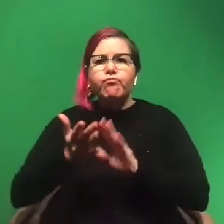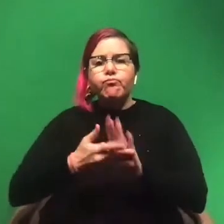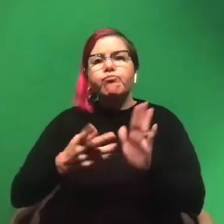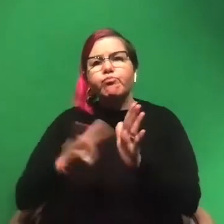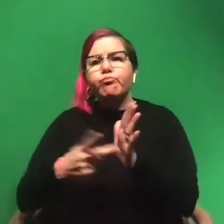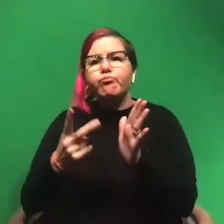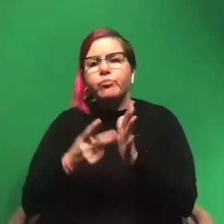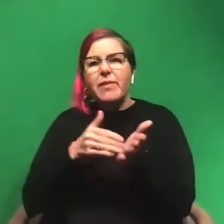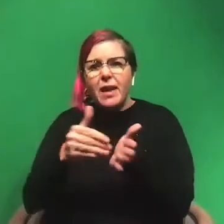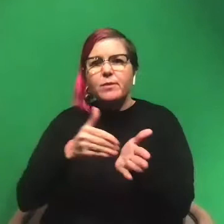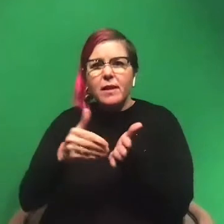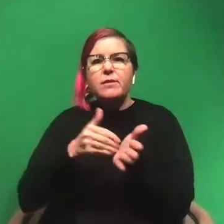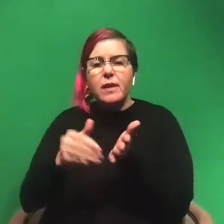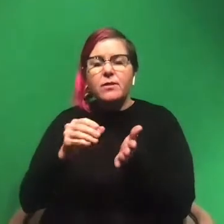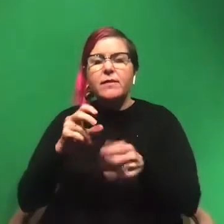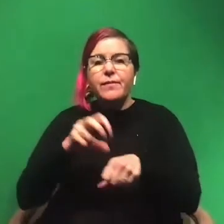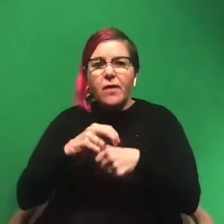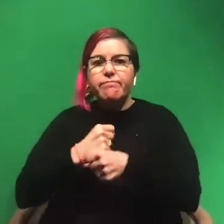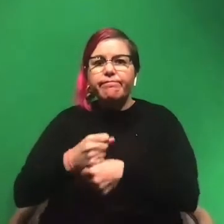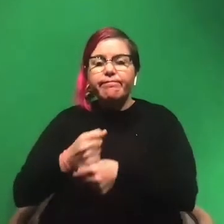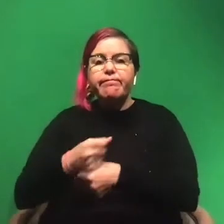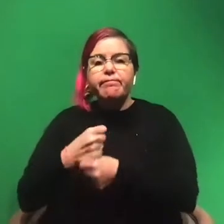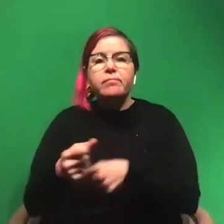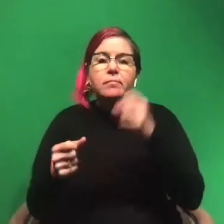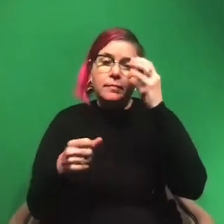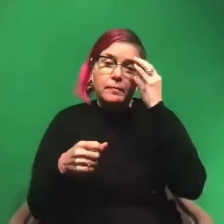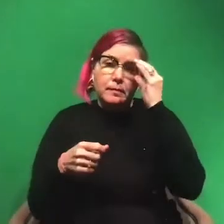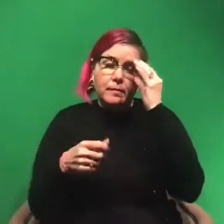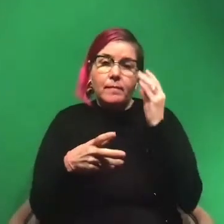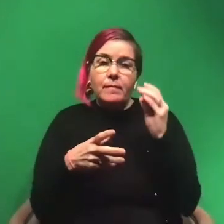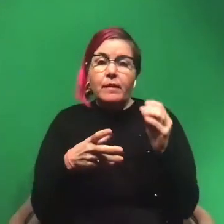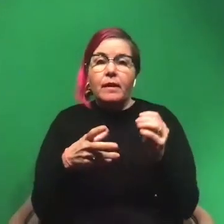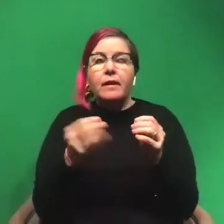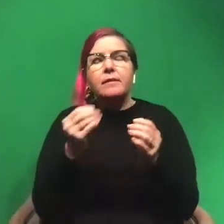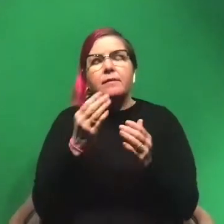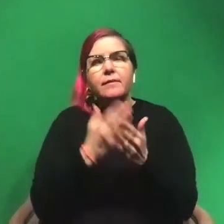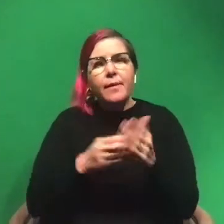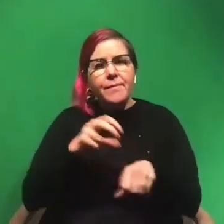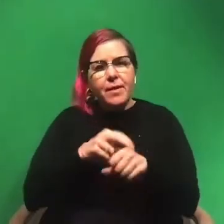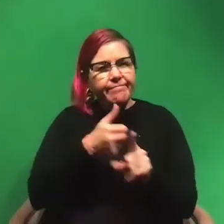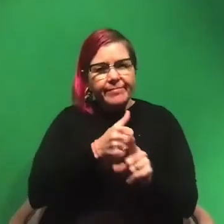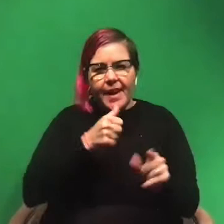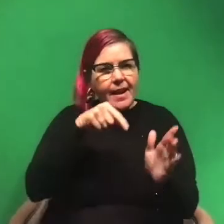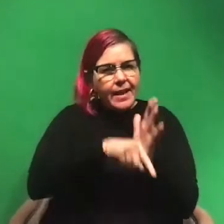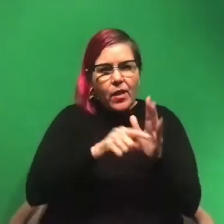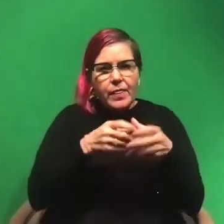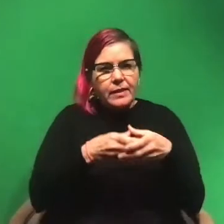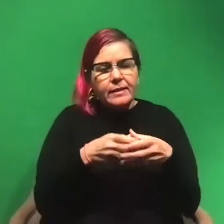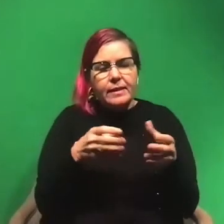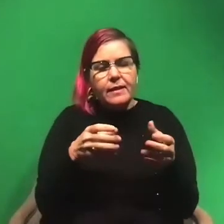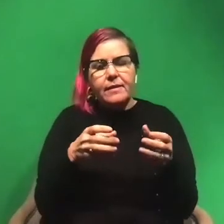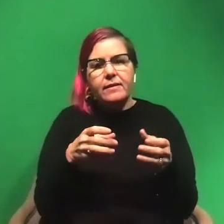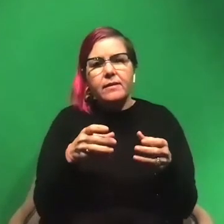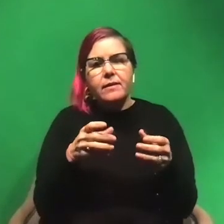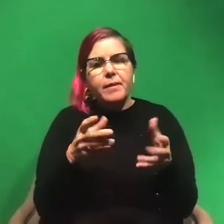viruses. And although there's some viruses that do not kill cells, for example, some viruses that establish latency,